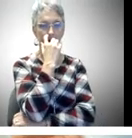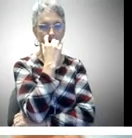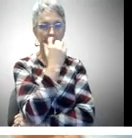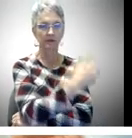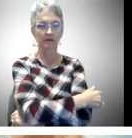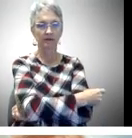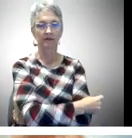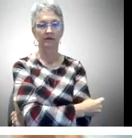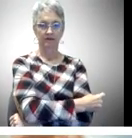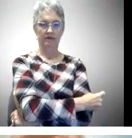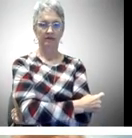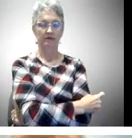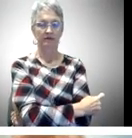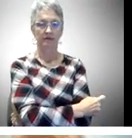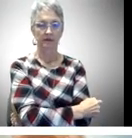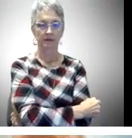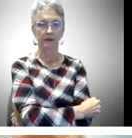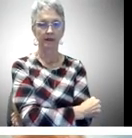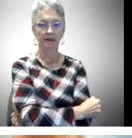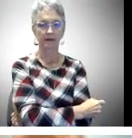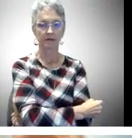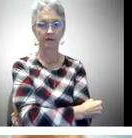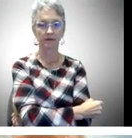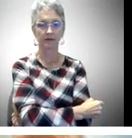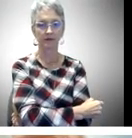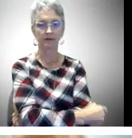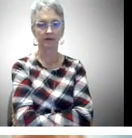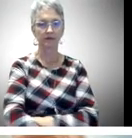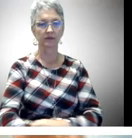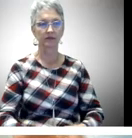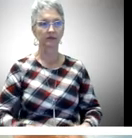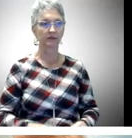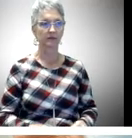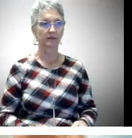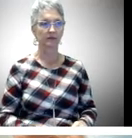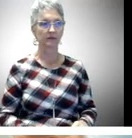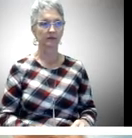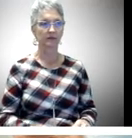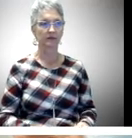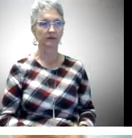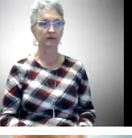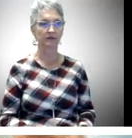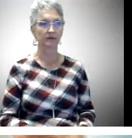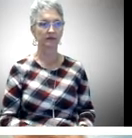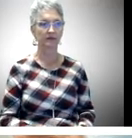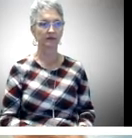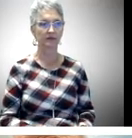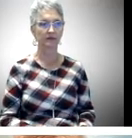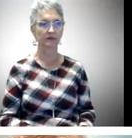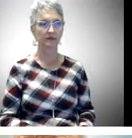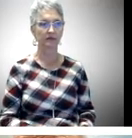for many, many years. And in the early 90s, we had a